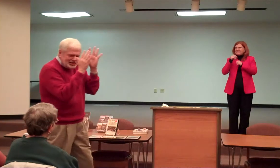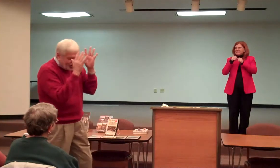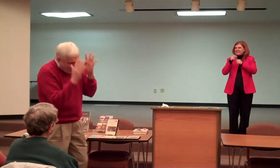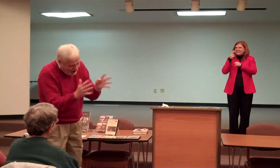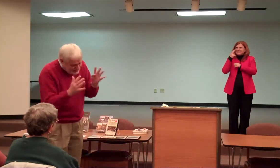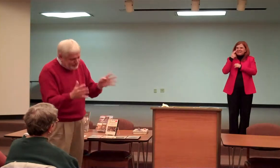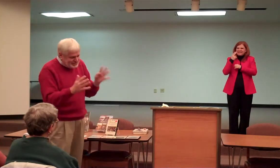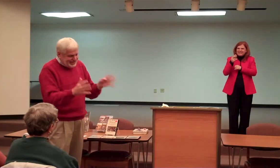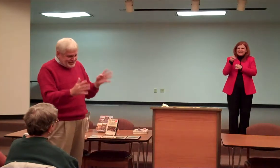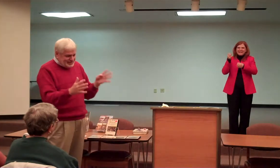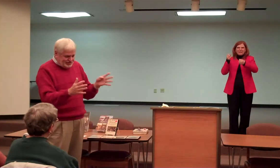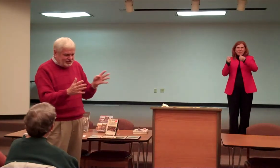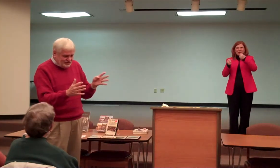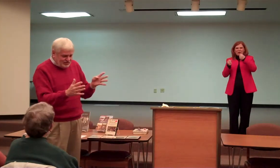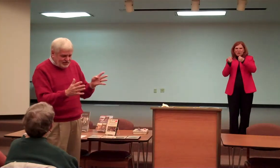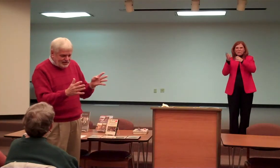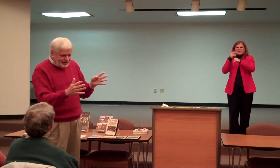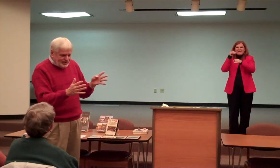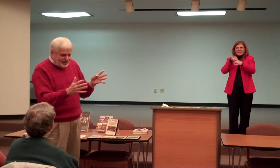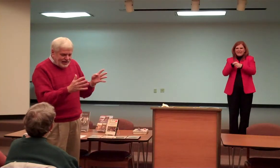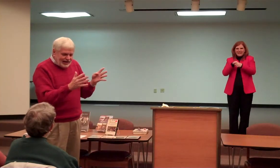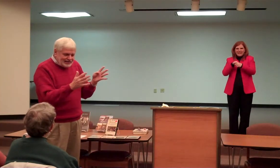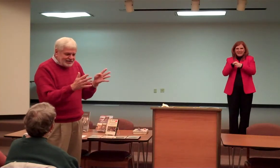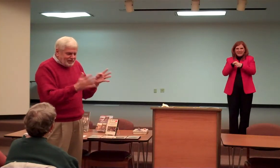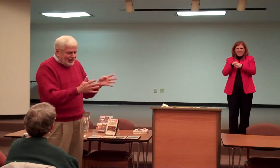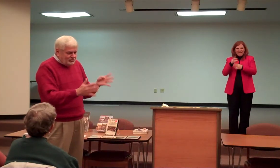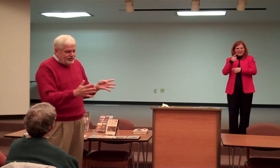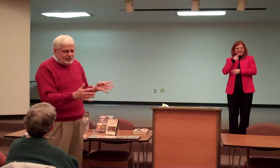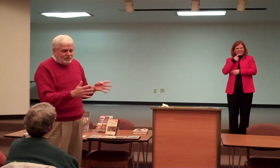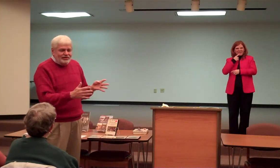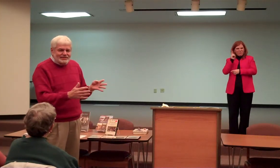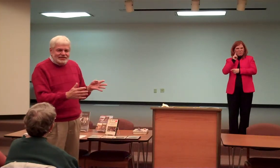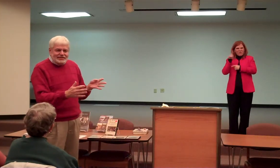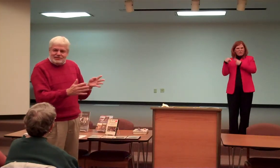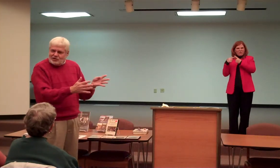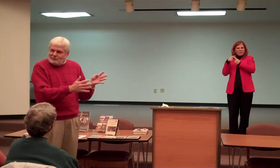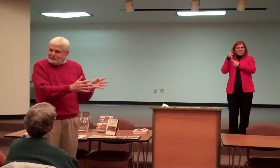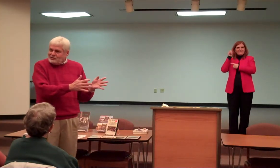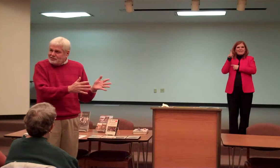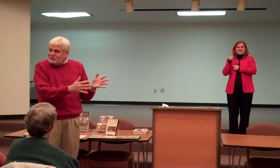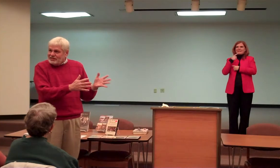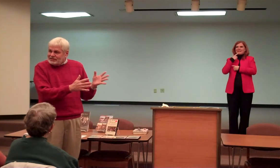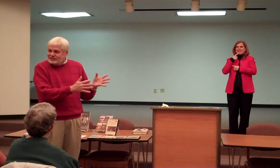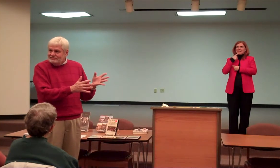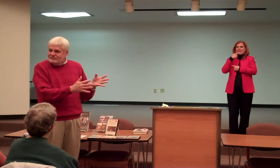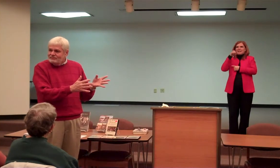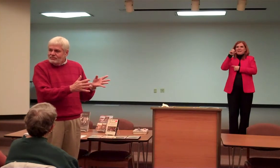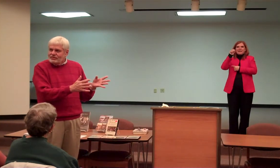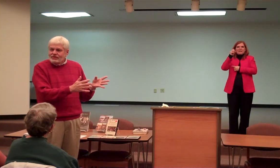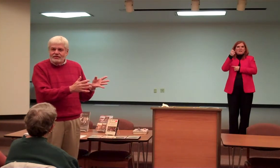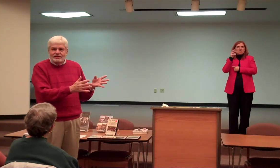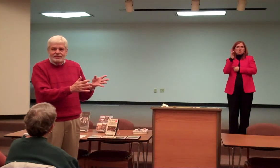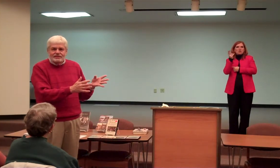can even see the car that he was getting into. And I said, Milo, where are you going? He said, it's Serbian Christmas.